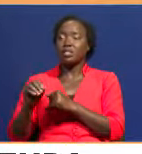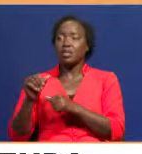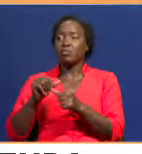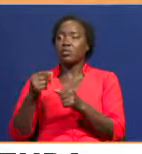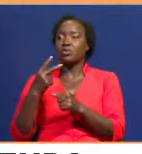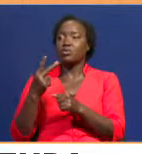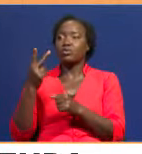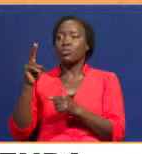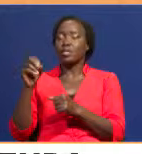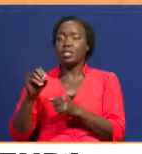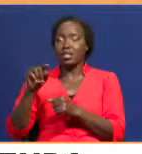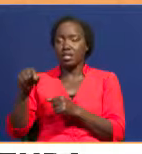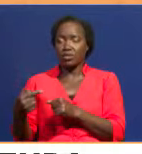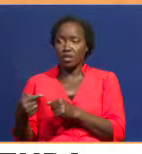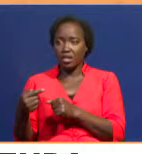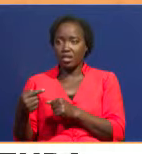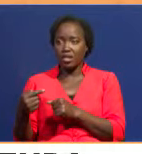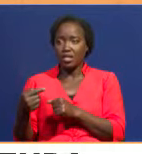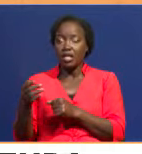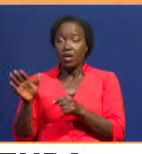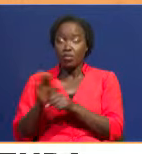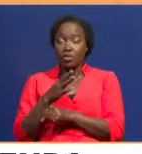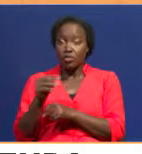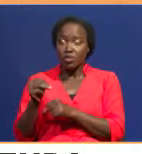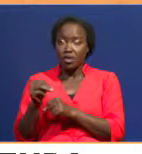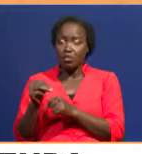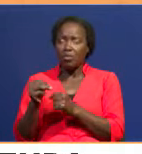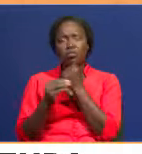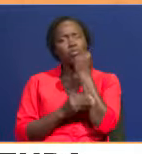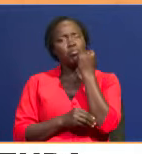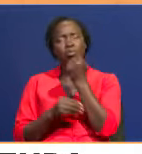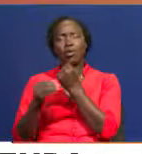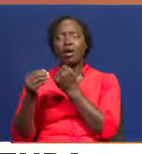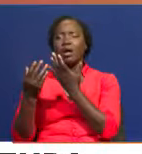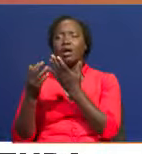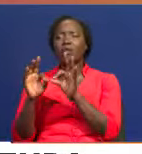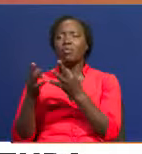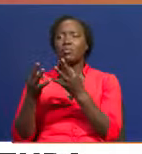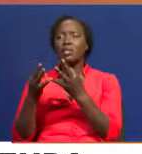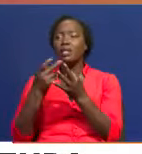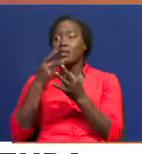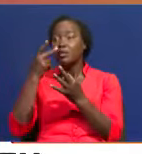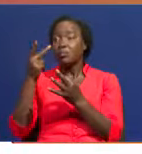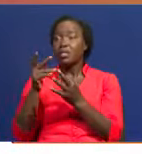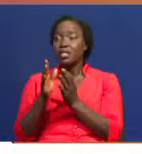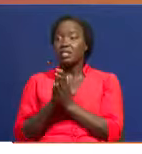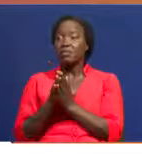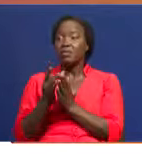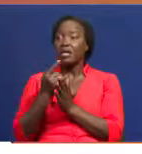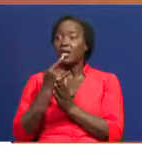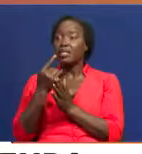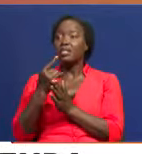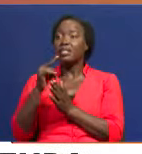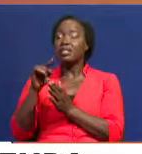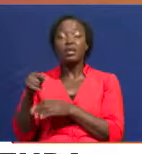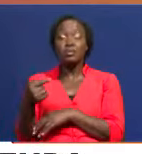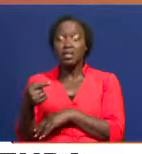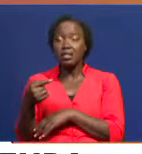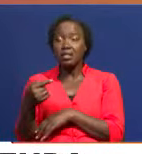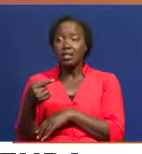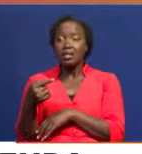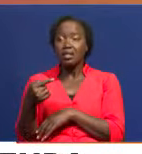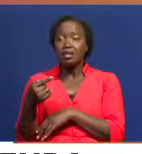about 220,000. And you see most of these students come from needy backgrounds whose parents have never even touched a bundle of